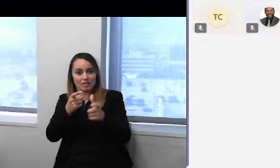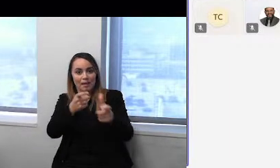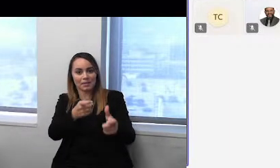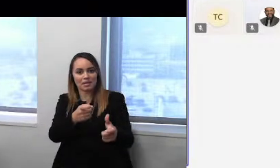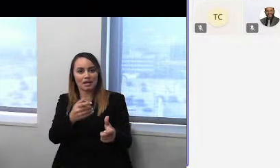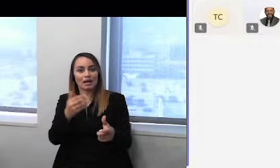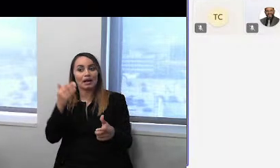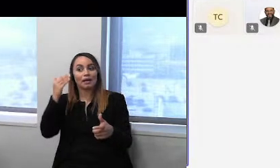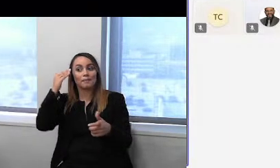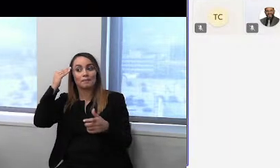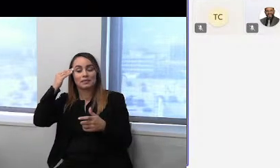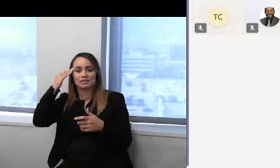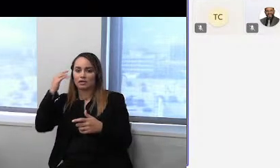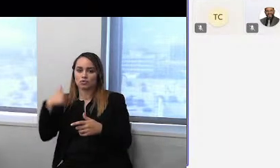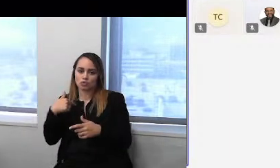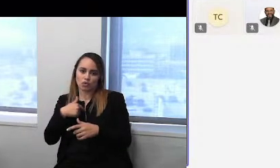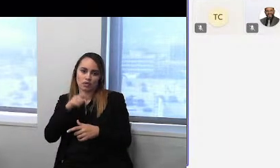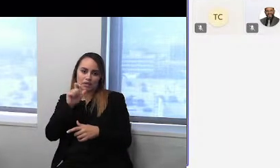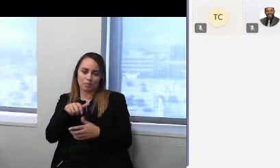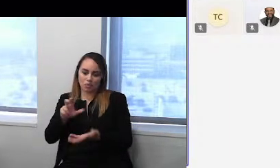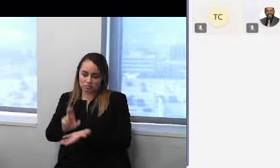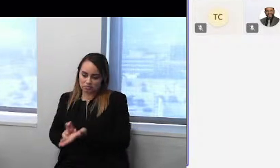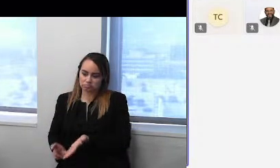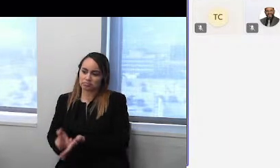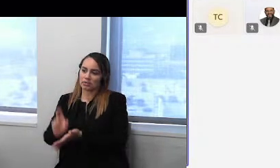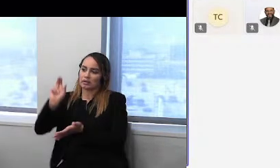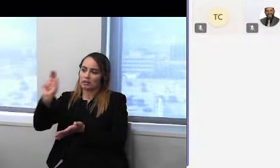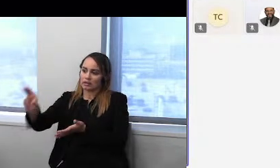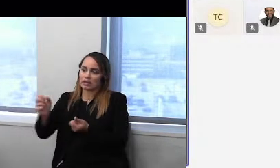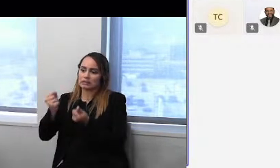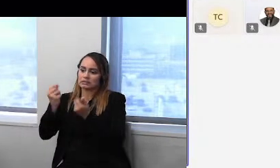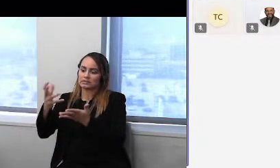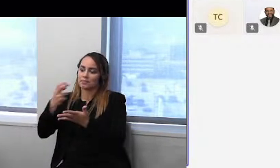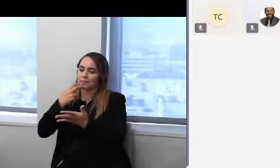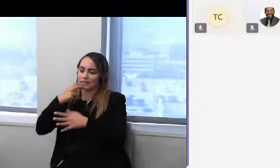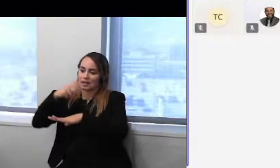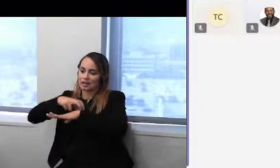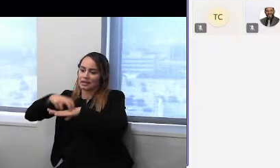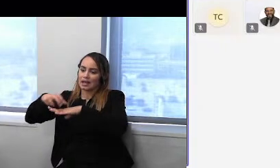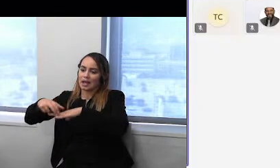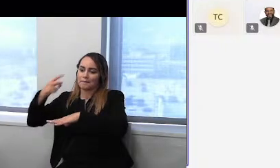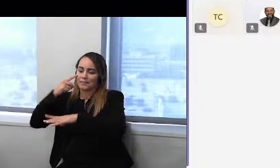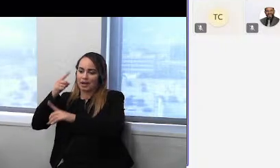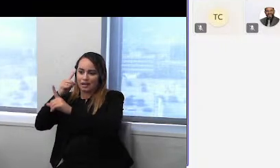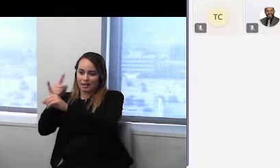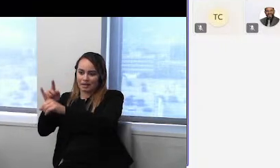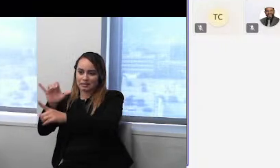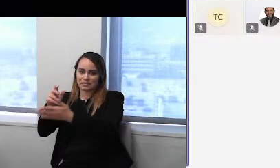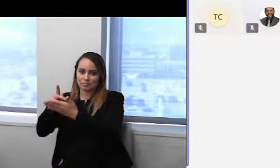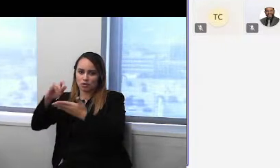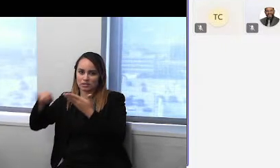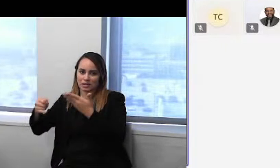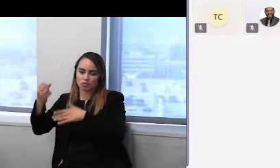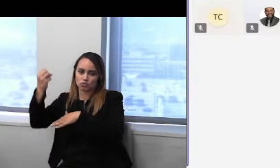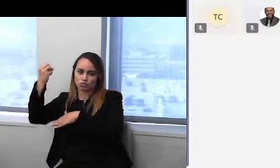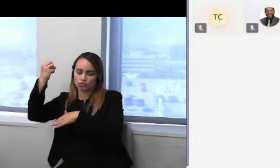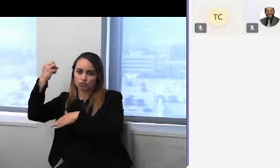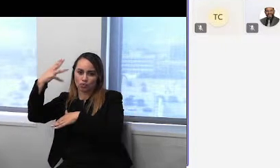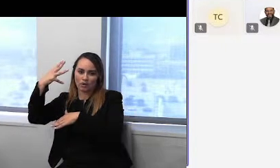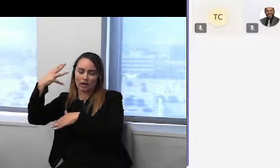don't have to invest in so many batteries for that purpose in the solar project